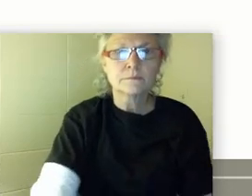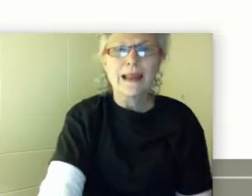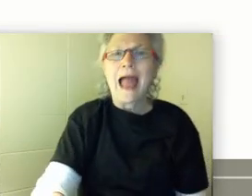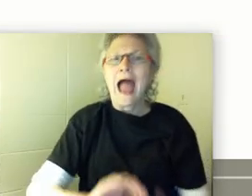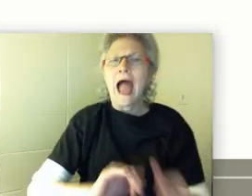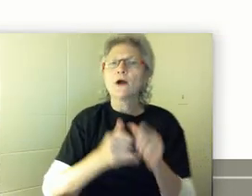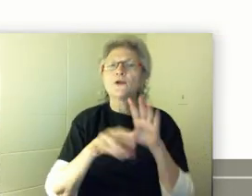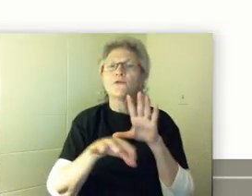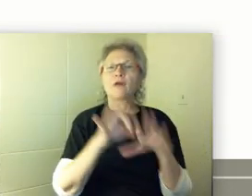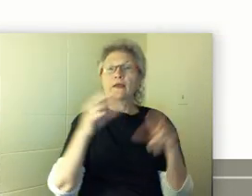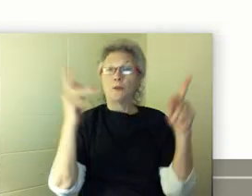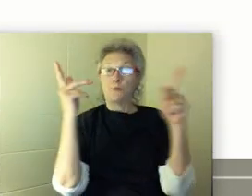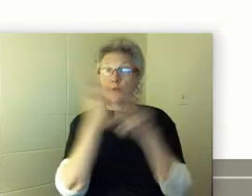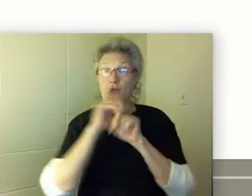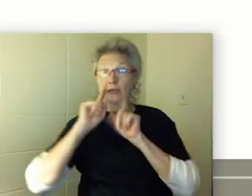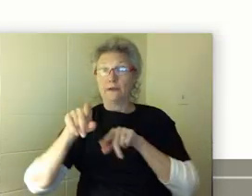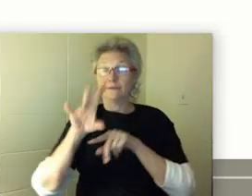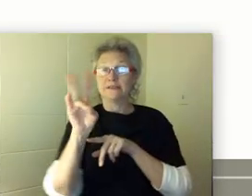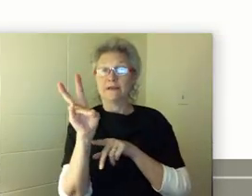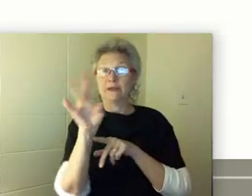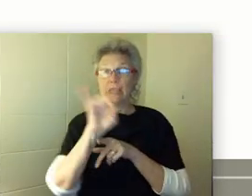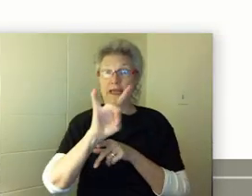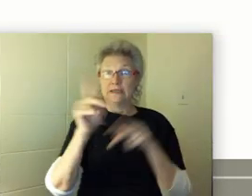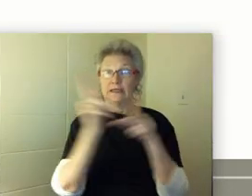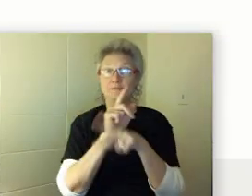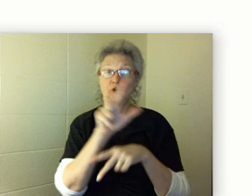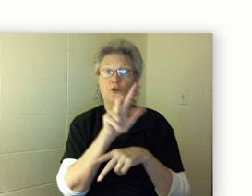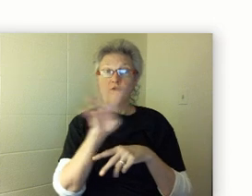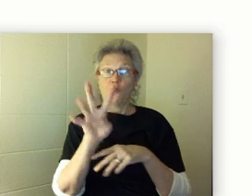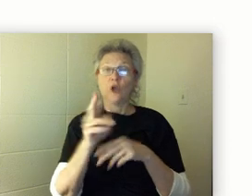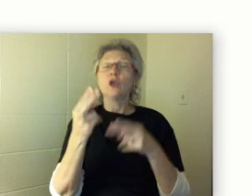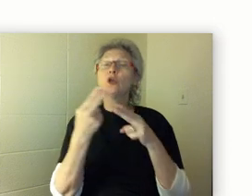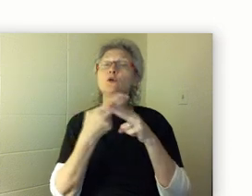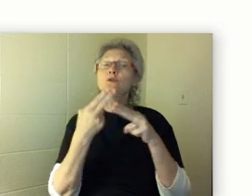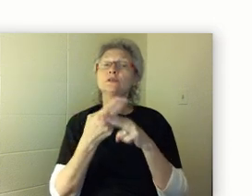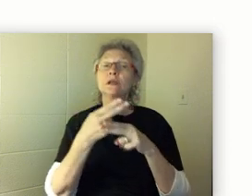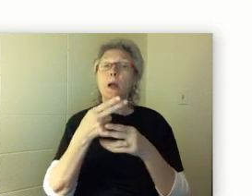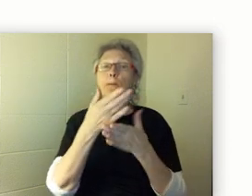product of 78 times 34 using partial products.